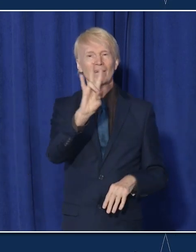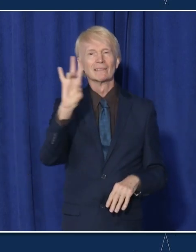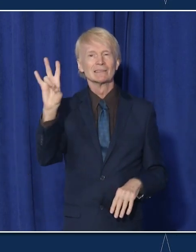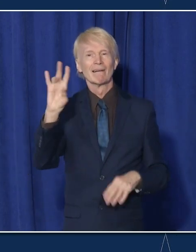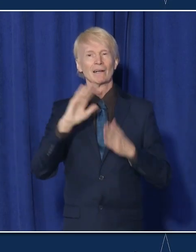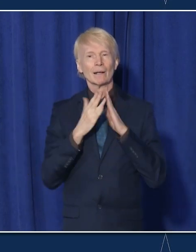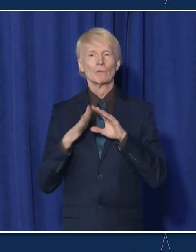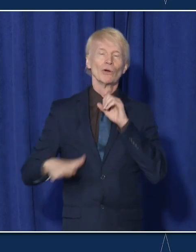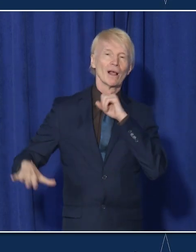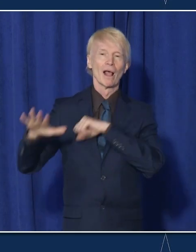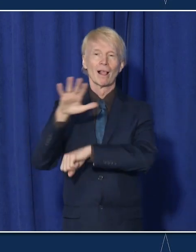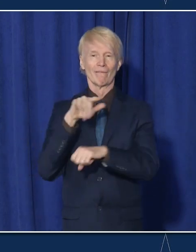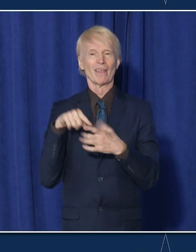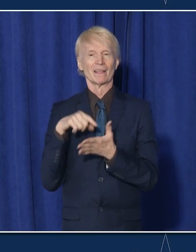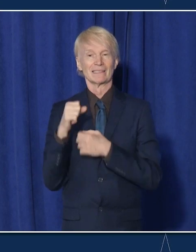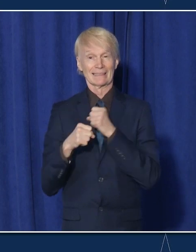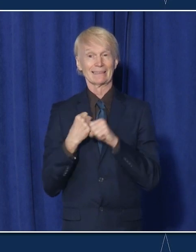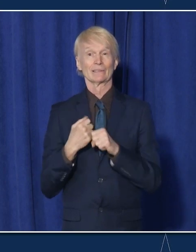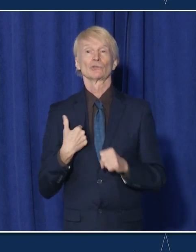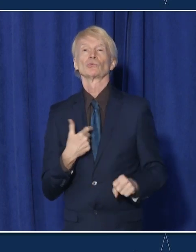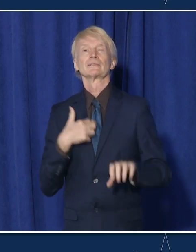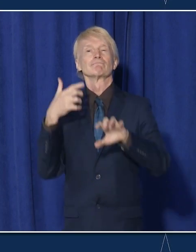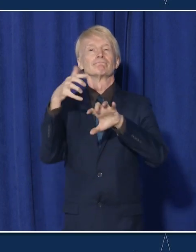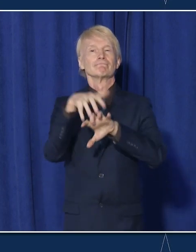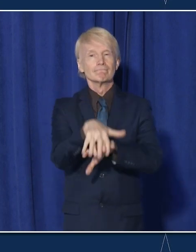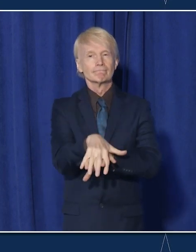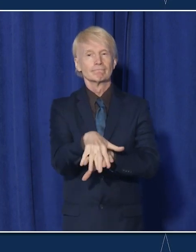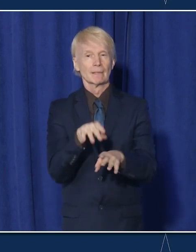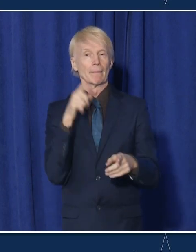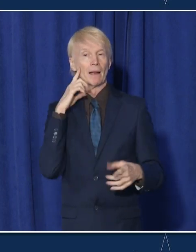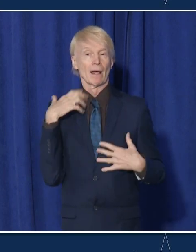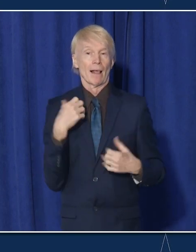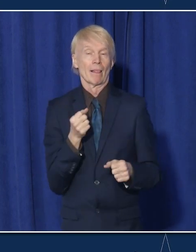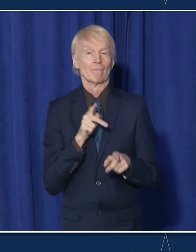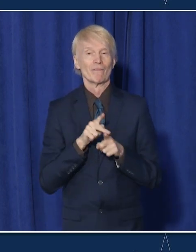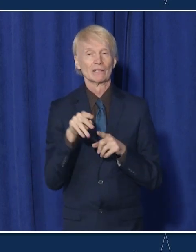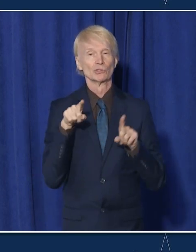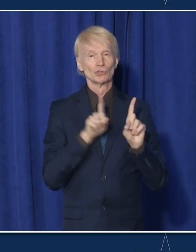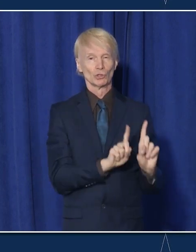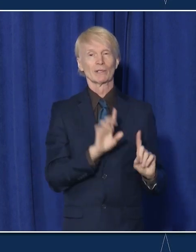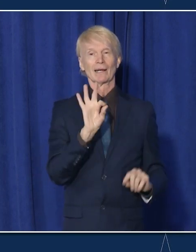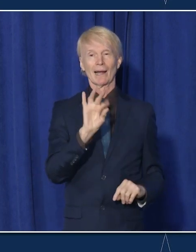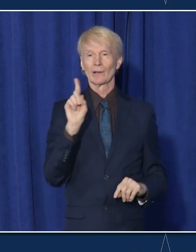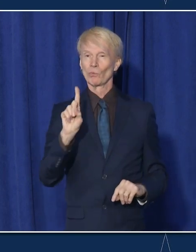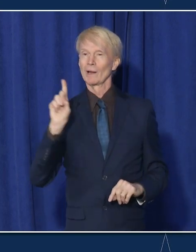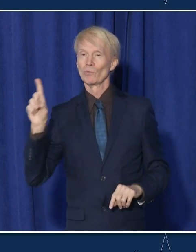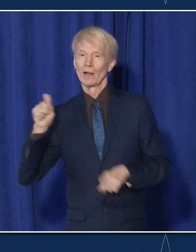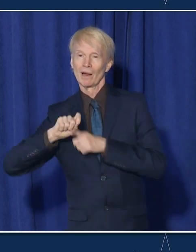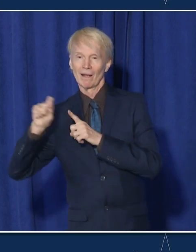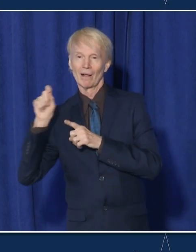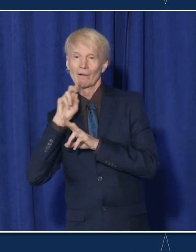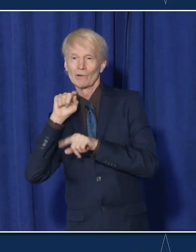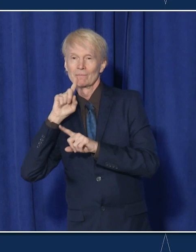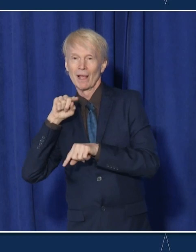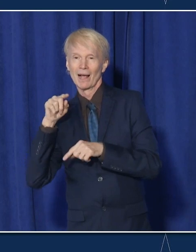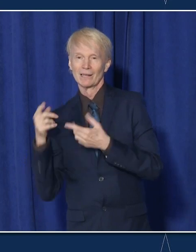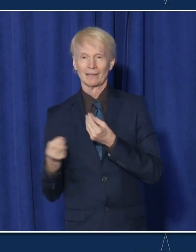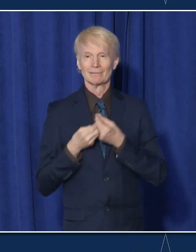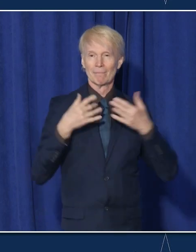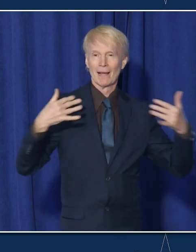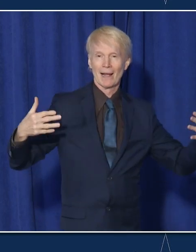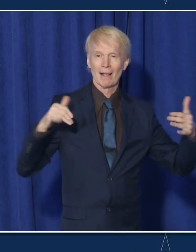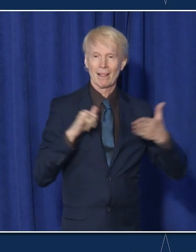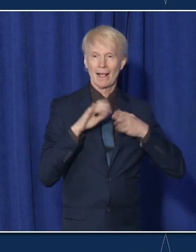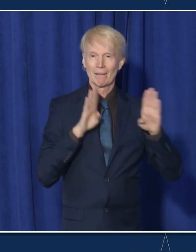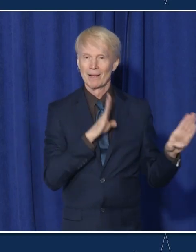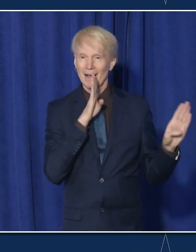community areas this year. We're embedding mental health professionals in 911 response for the very first time and expanding that. We're working